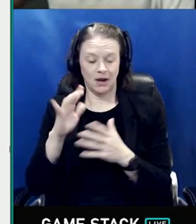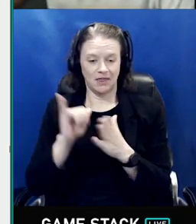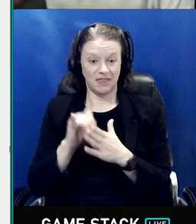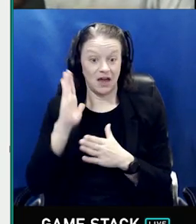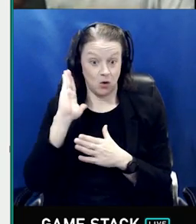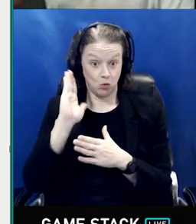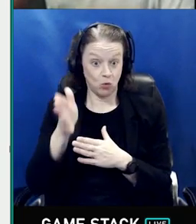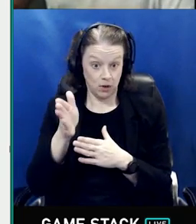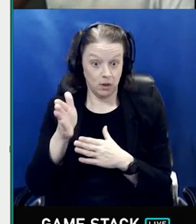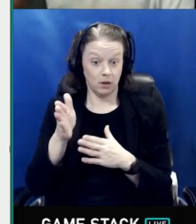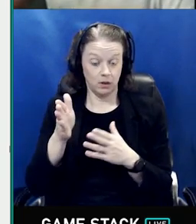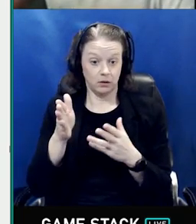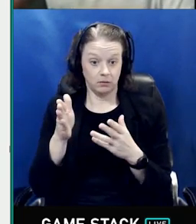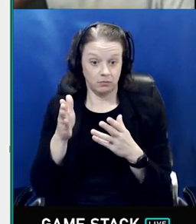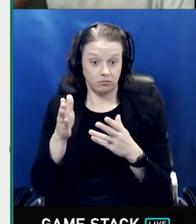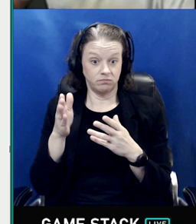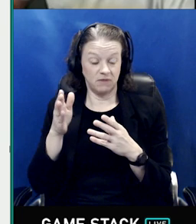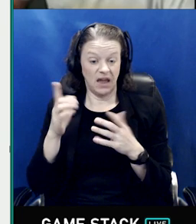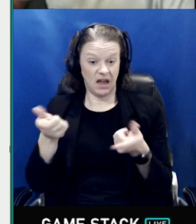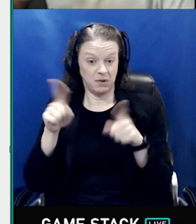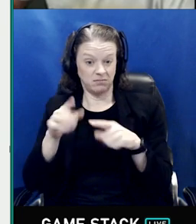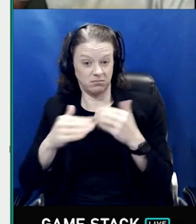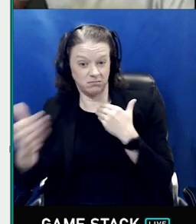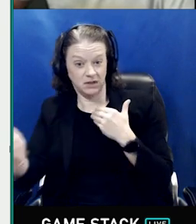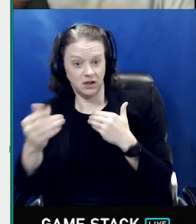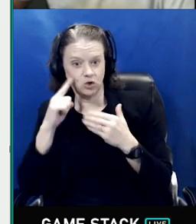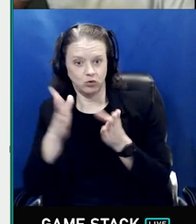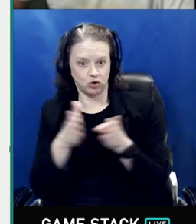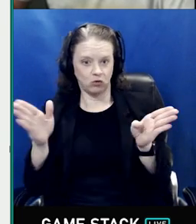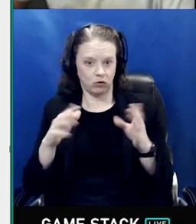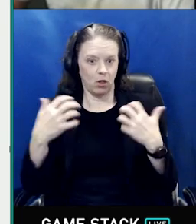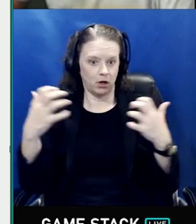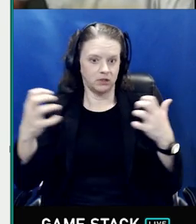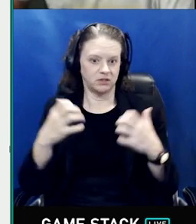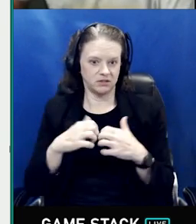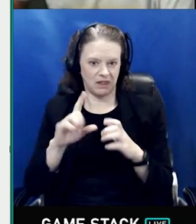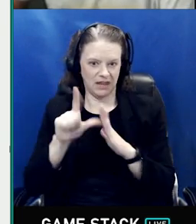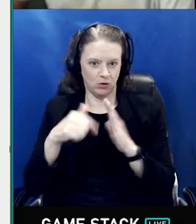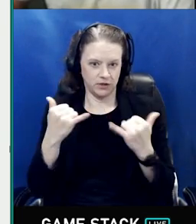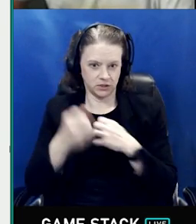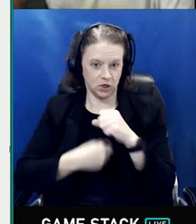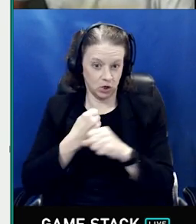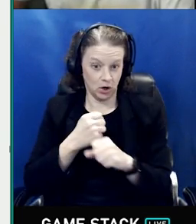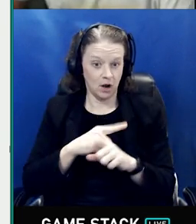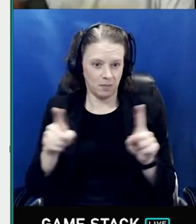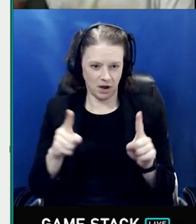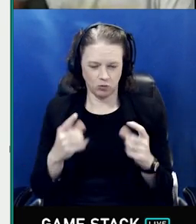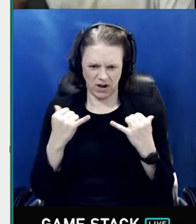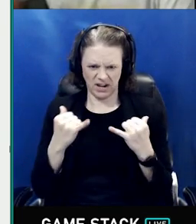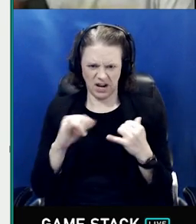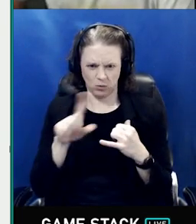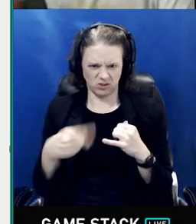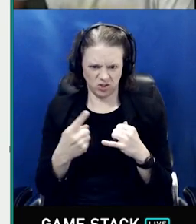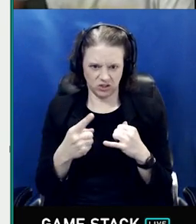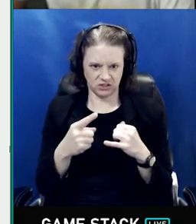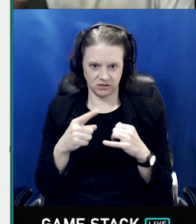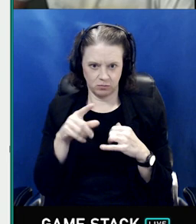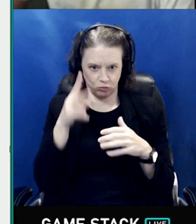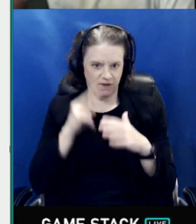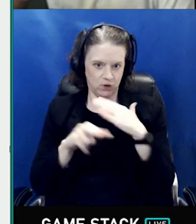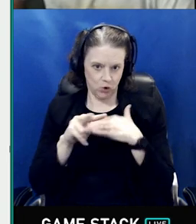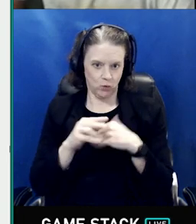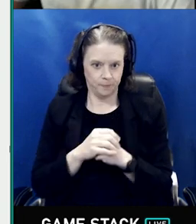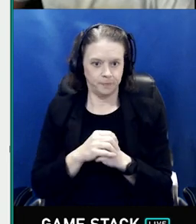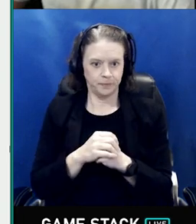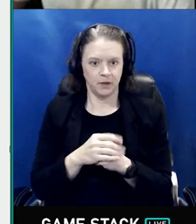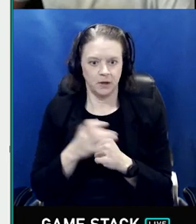year. And as the name implies, serverless means basically you only pay when you use it. And this is great for a number of different scenarios. It's great for